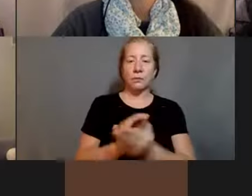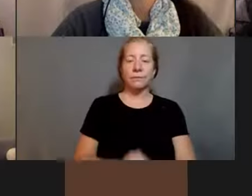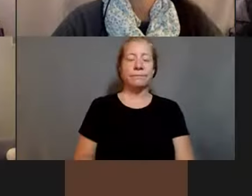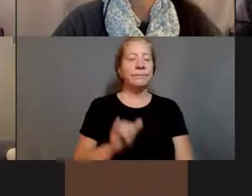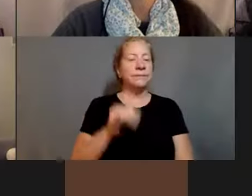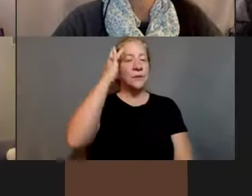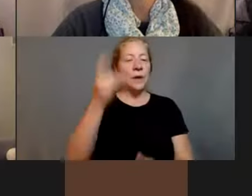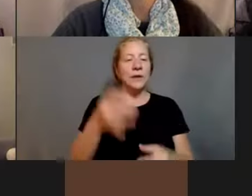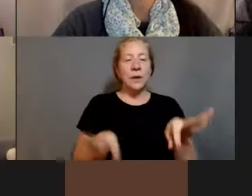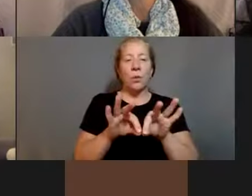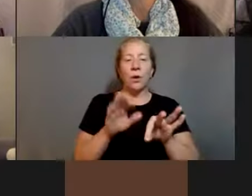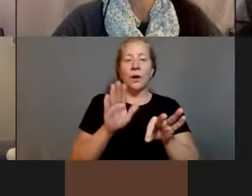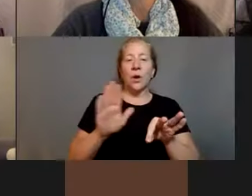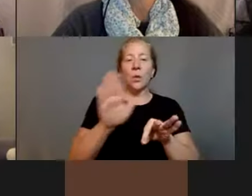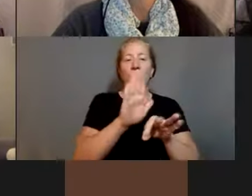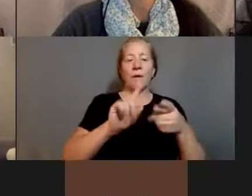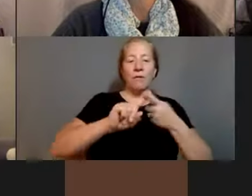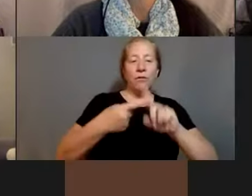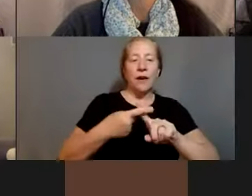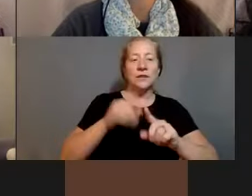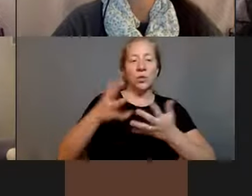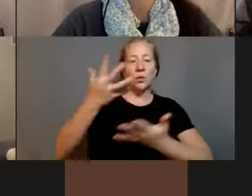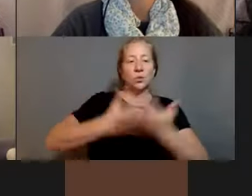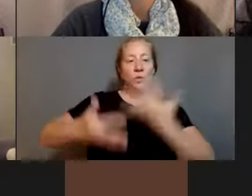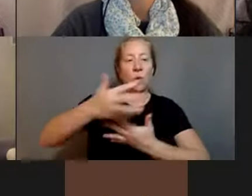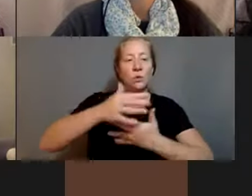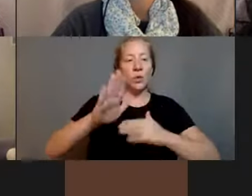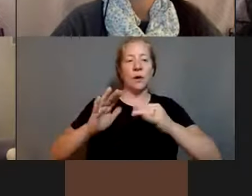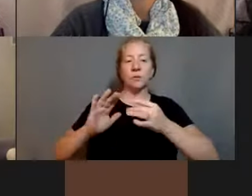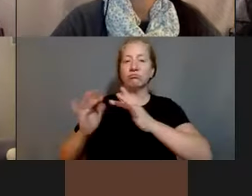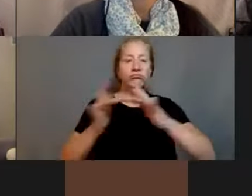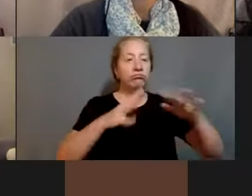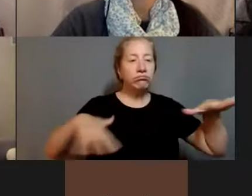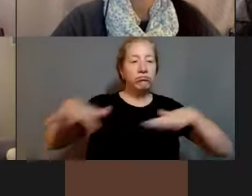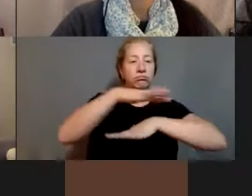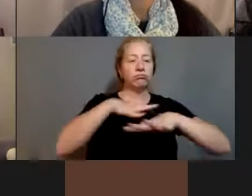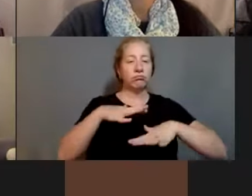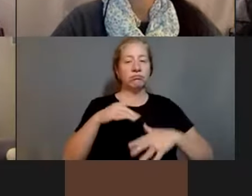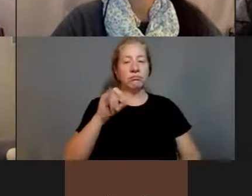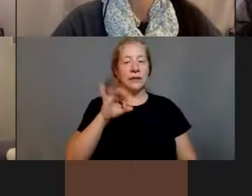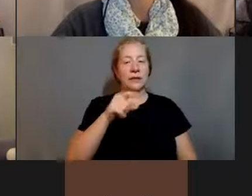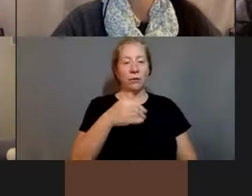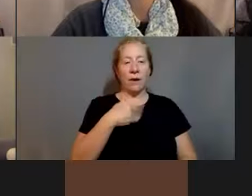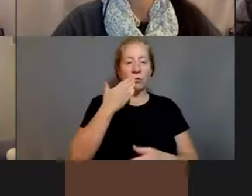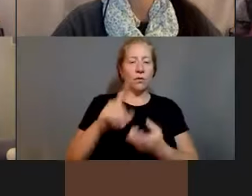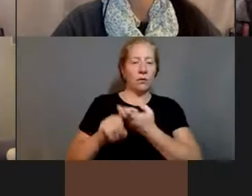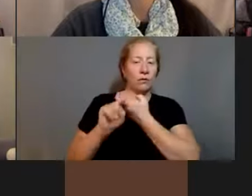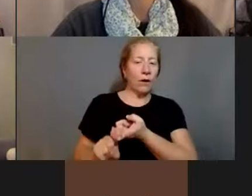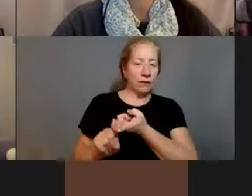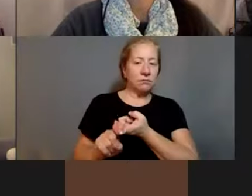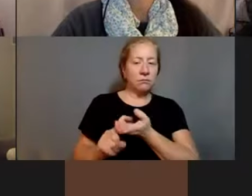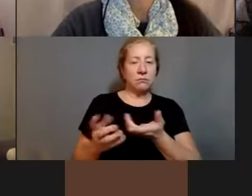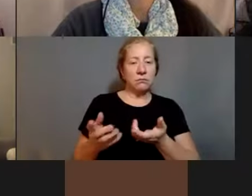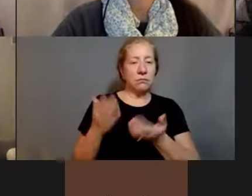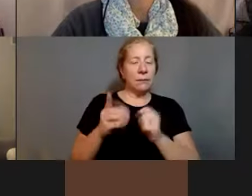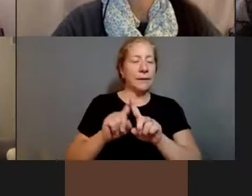like what's our social network, right? Because our social network, I'd say, if you have a good friend,